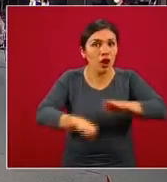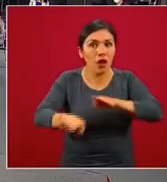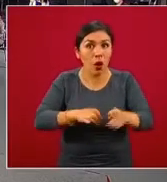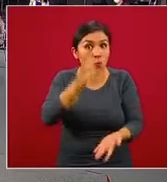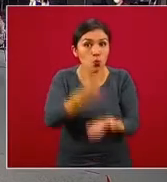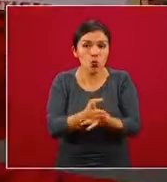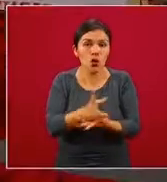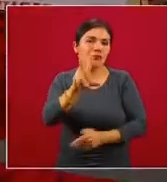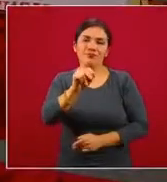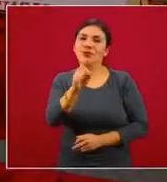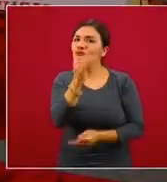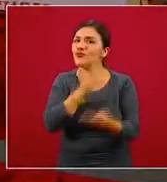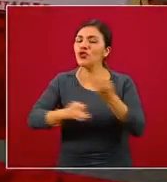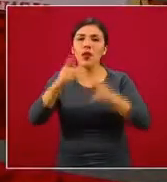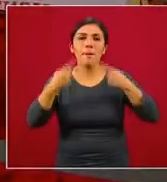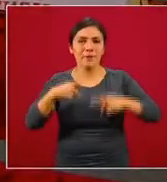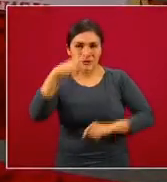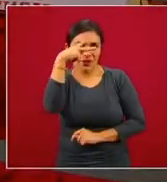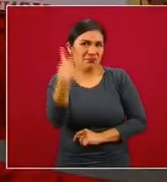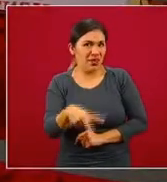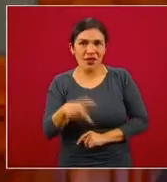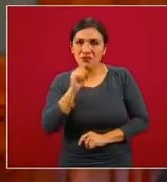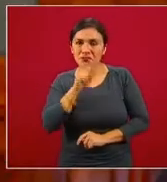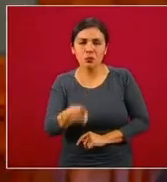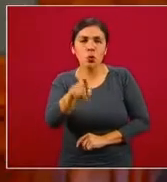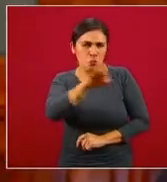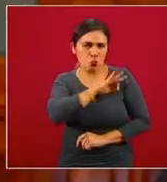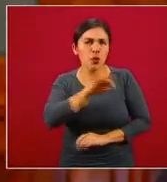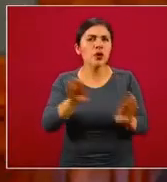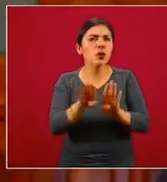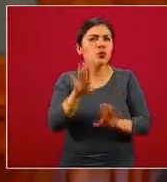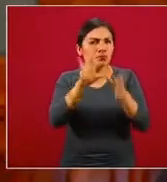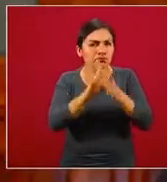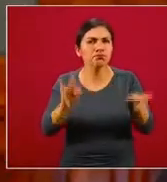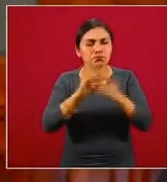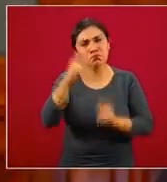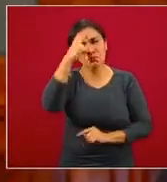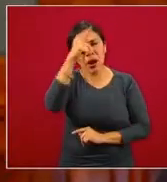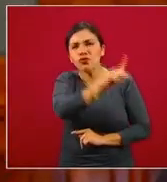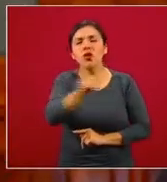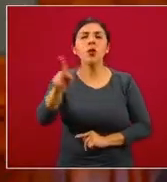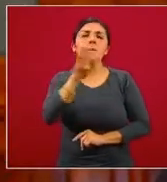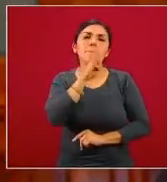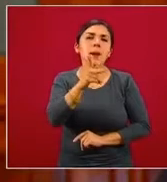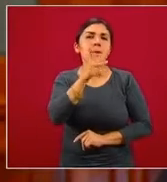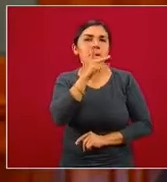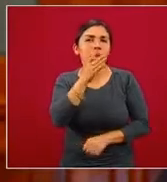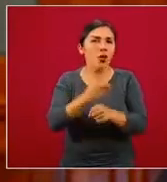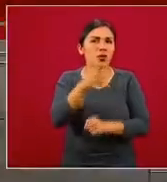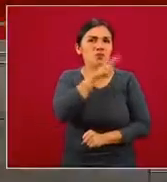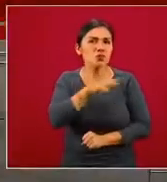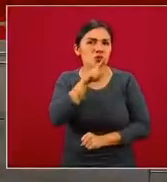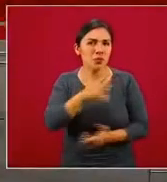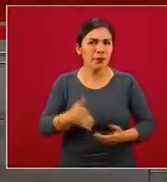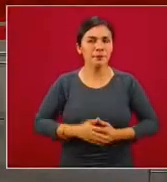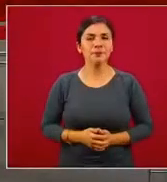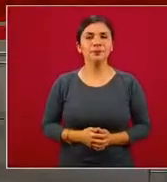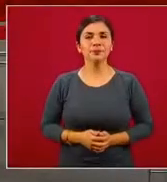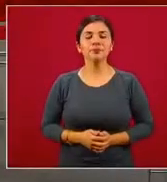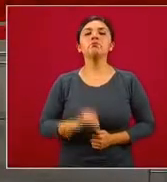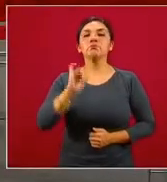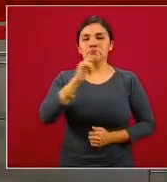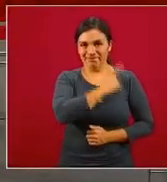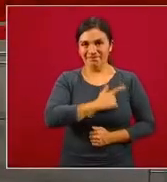as the authorities. Mothers, parents are very concerned about it going back to school.